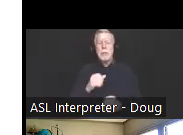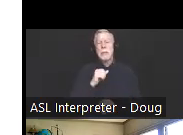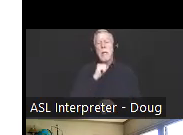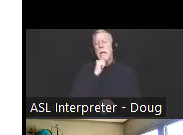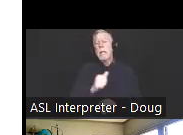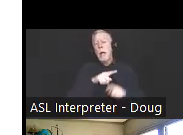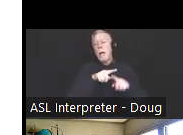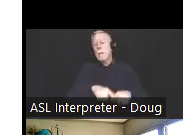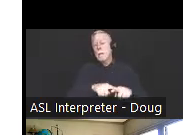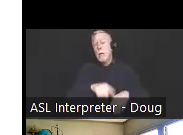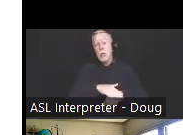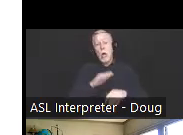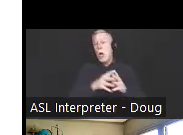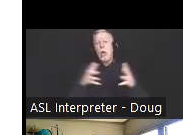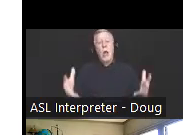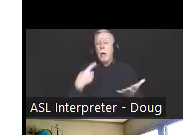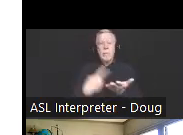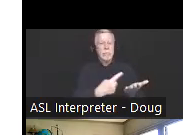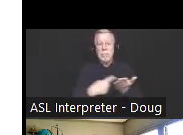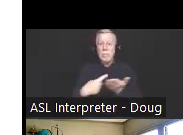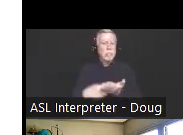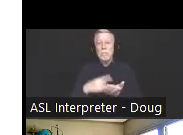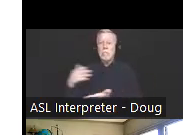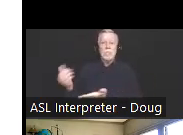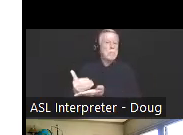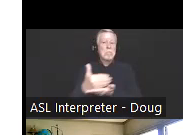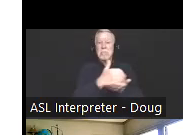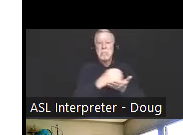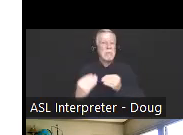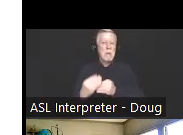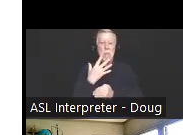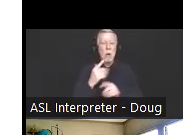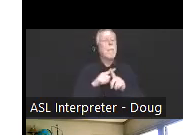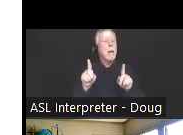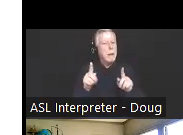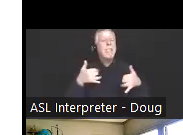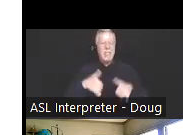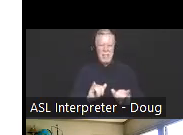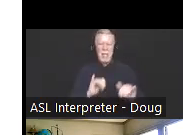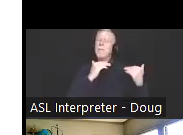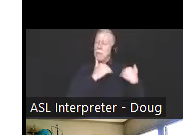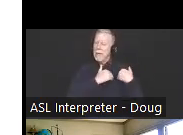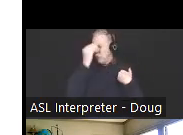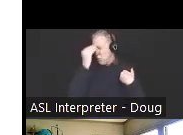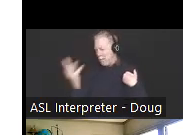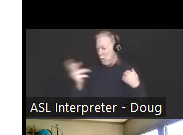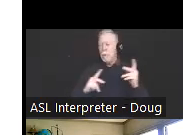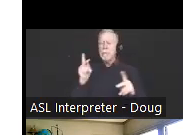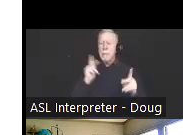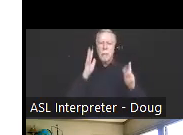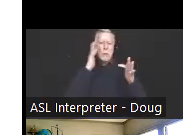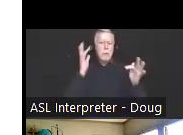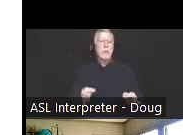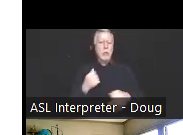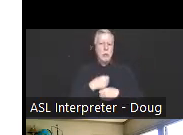of negotiations and input, but there's still an obligation to inform people that those decisions have been made. Again, we'll